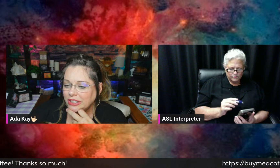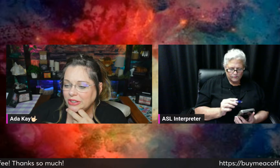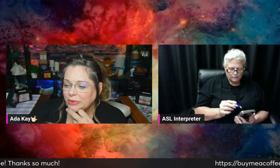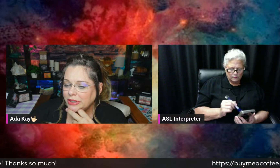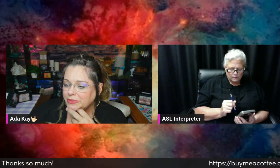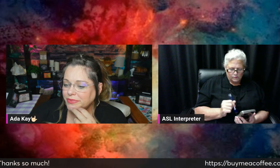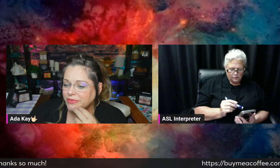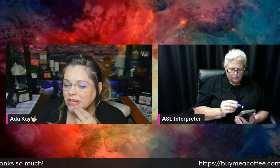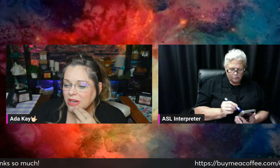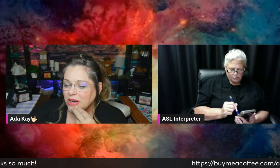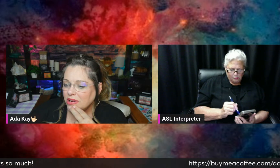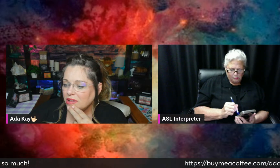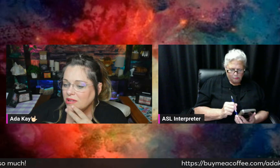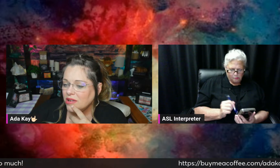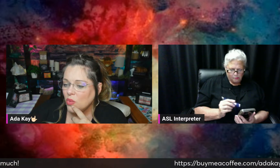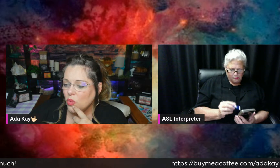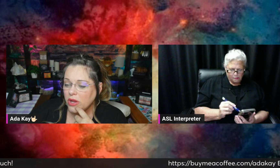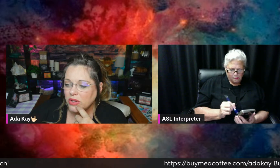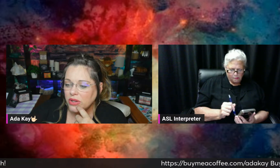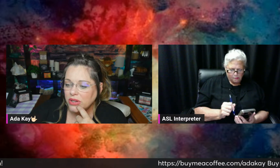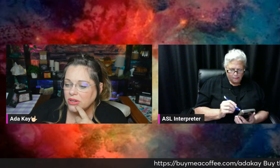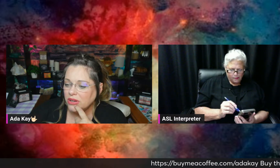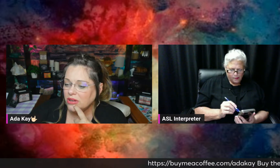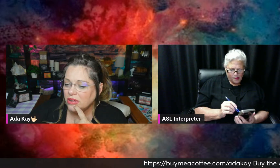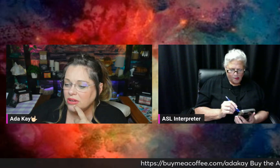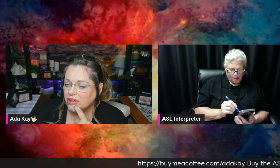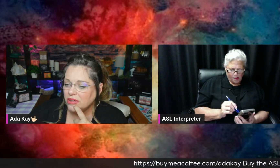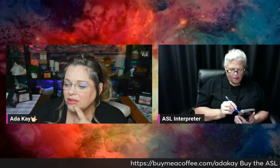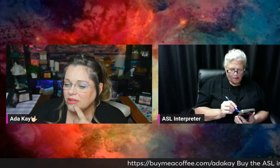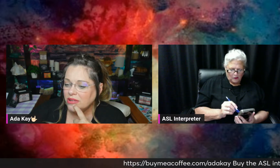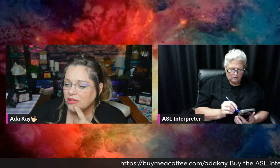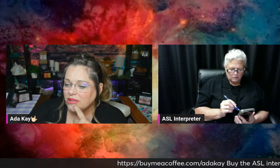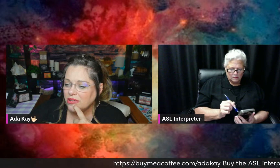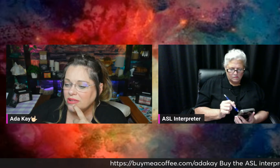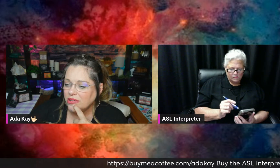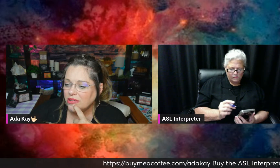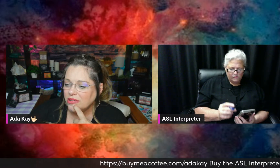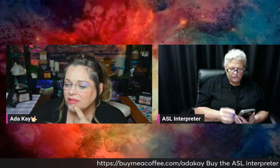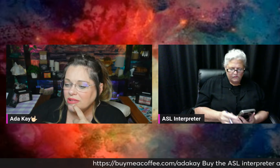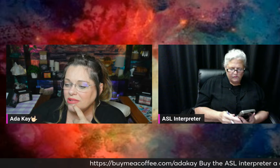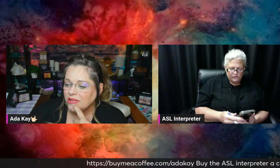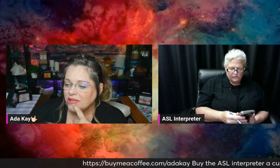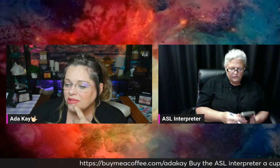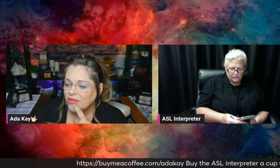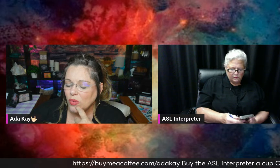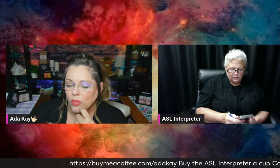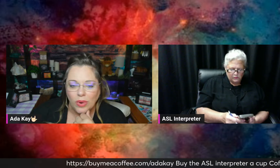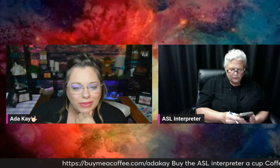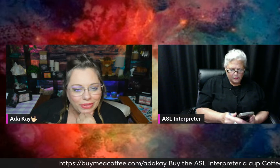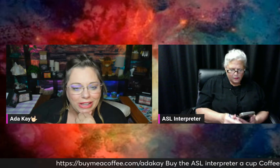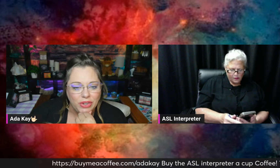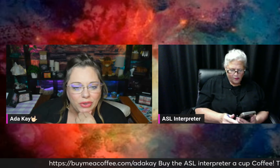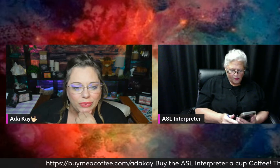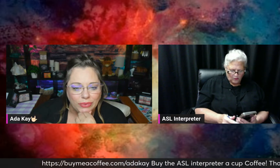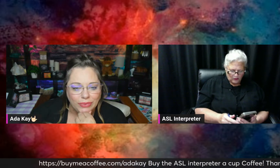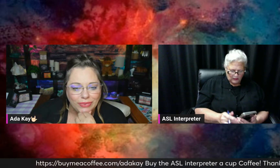So anyway. Yeah. Well, I appreciate you talking to me. I just wanted to say hi and tell